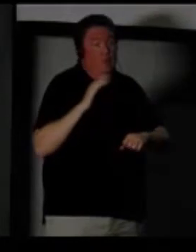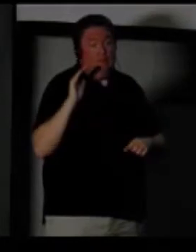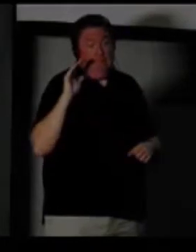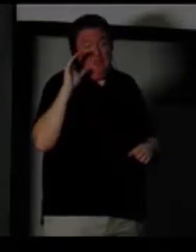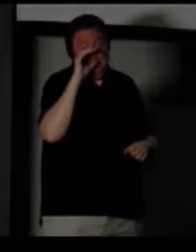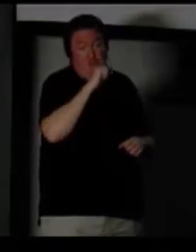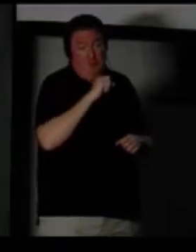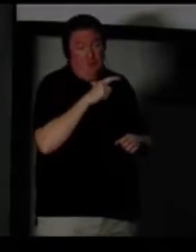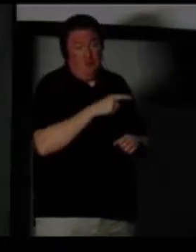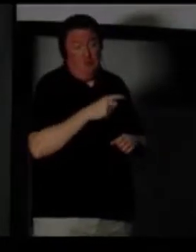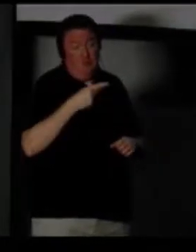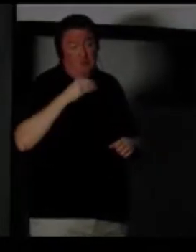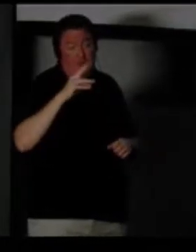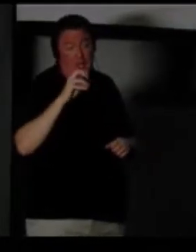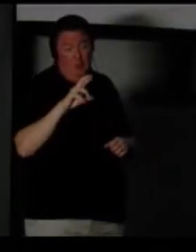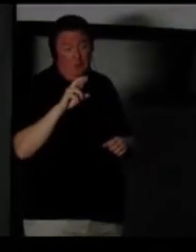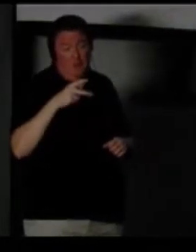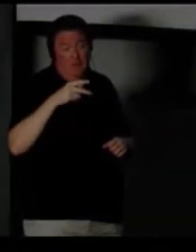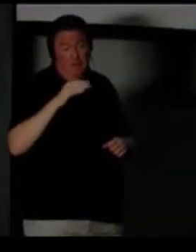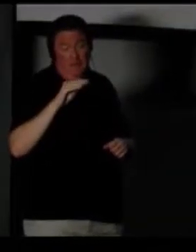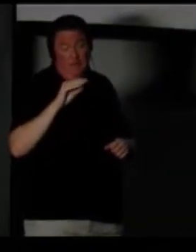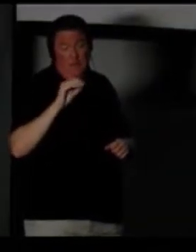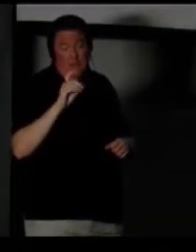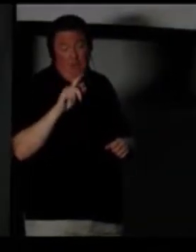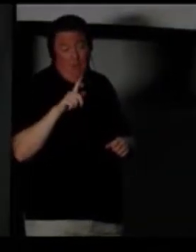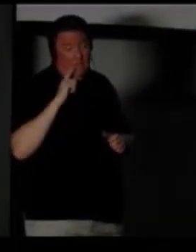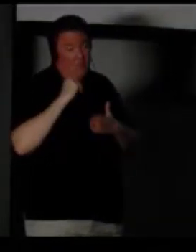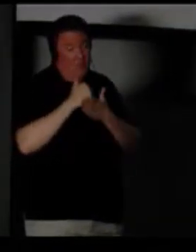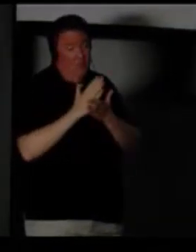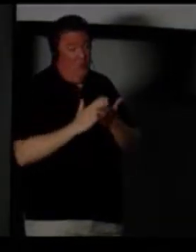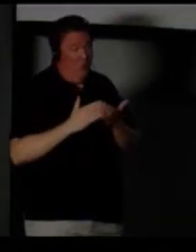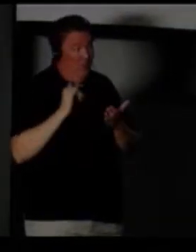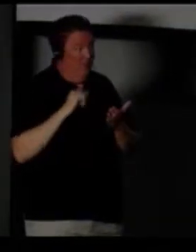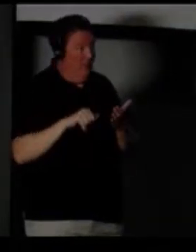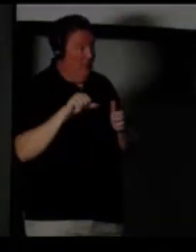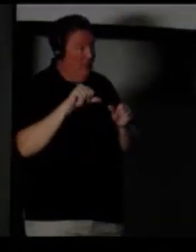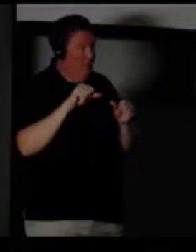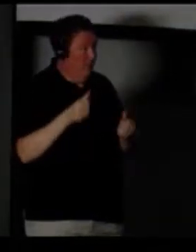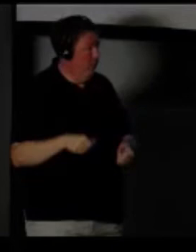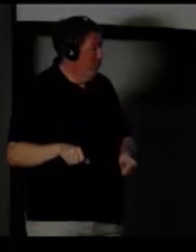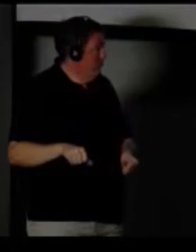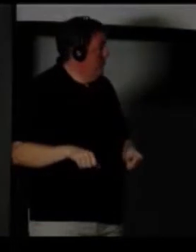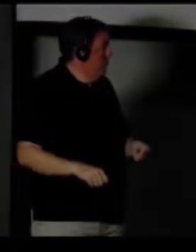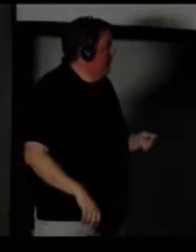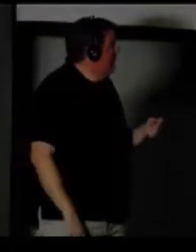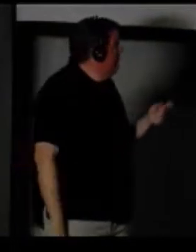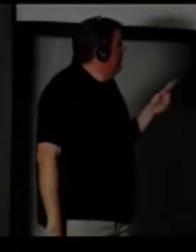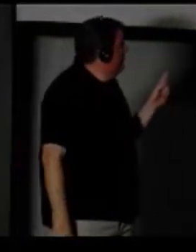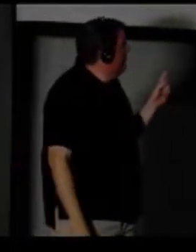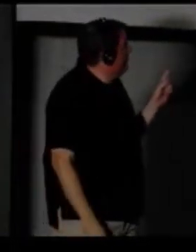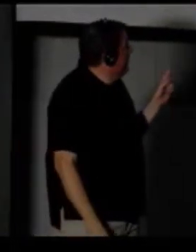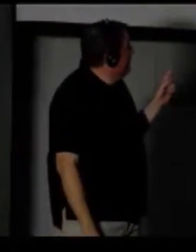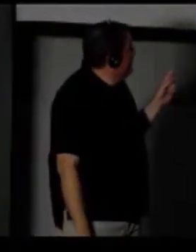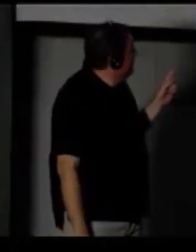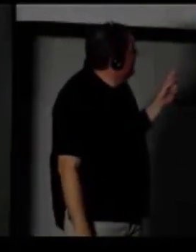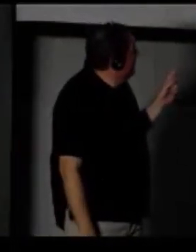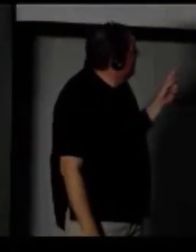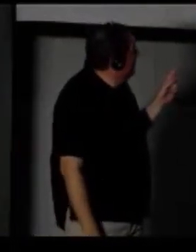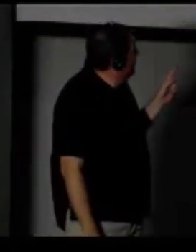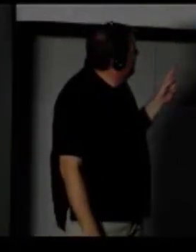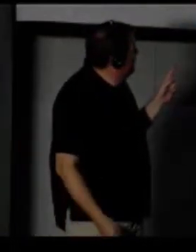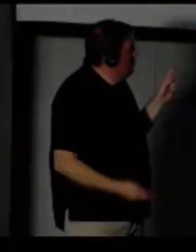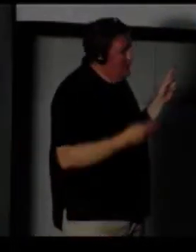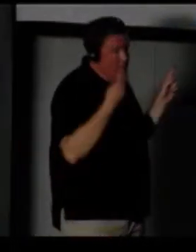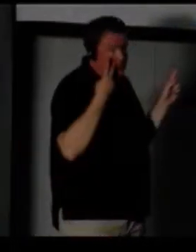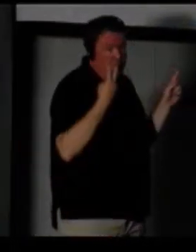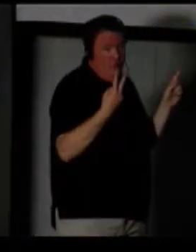as Hiram Powers' model for at least part of the Greek slave. And I'm just showing you here the 2